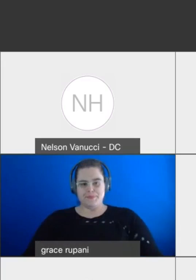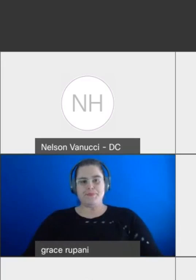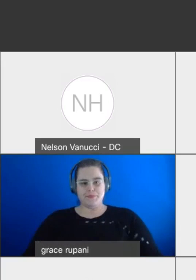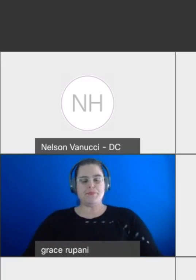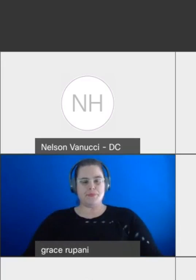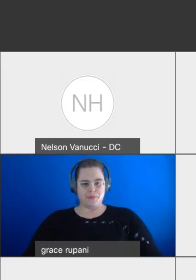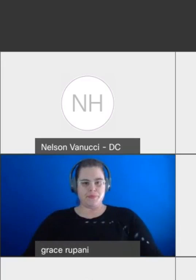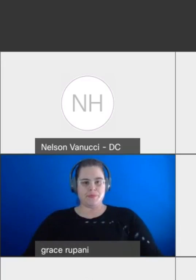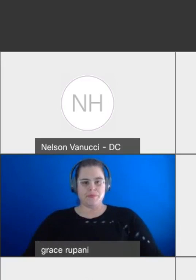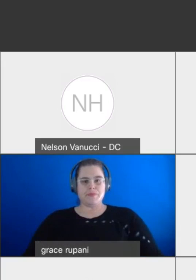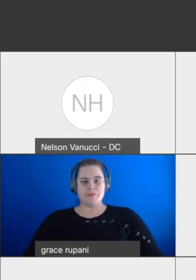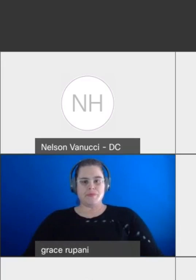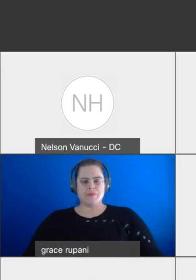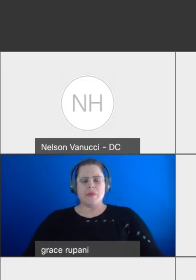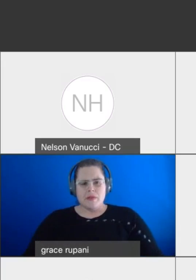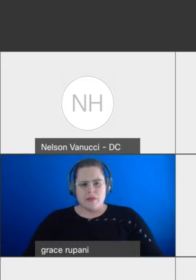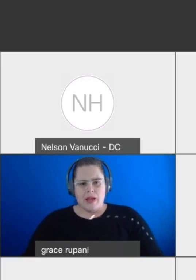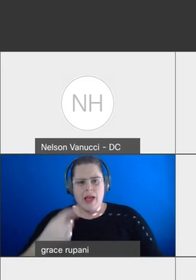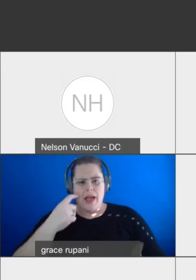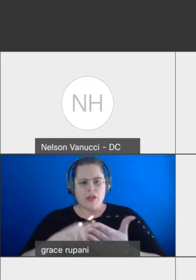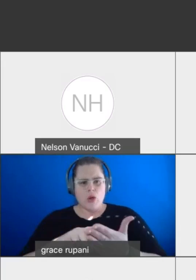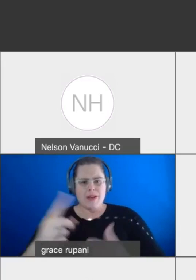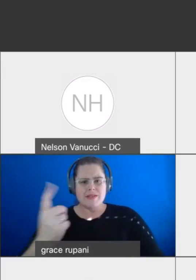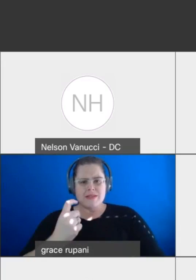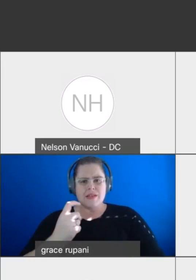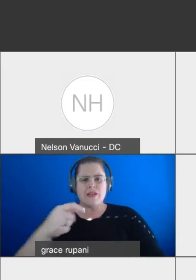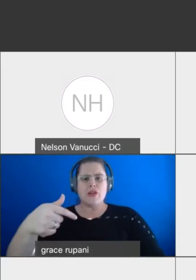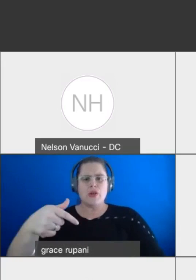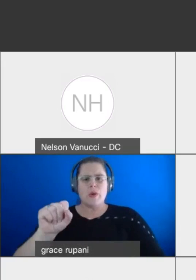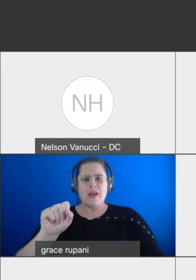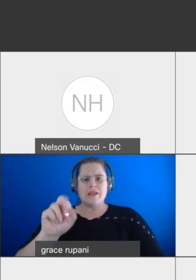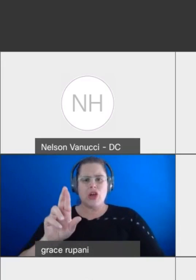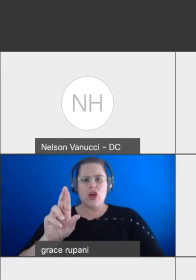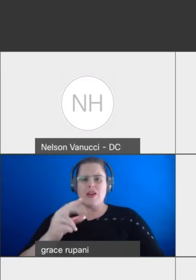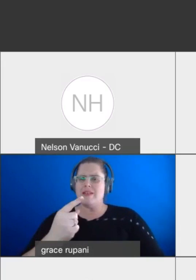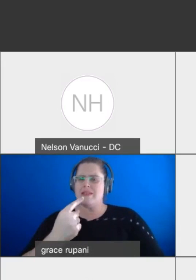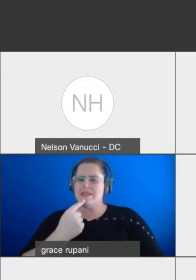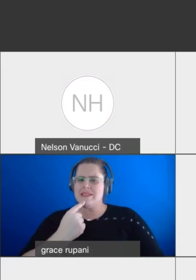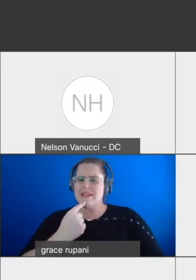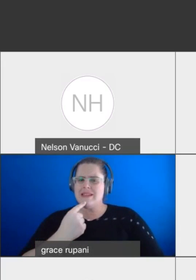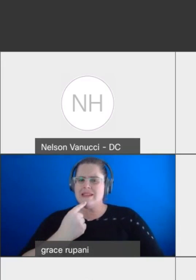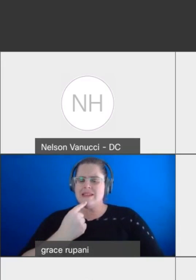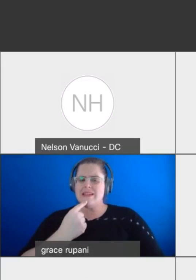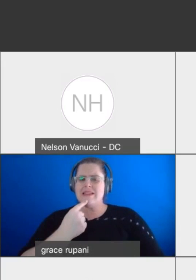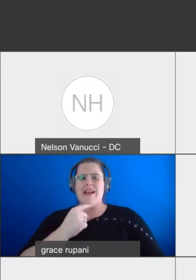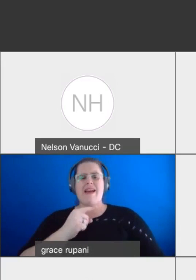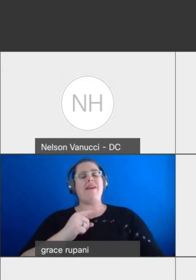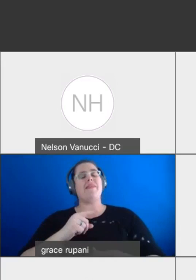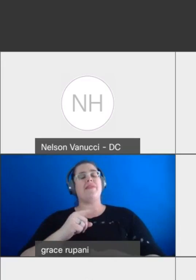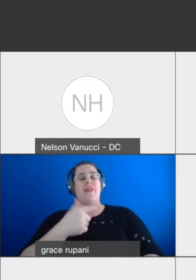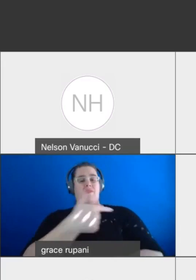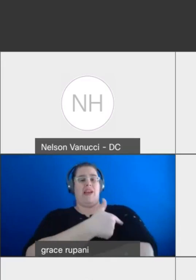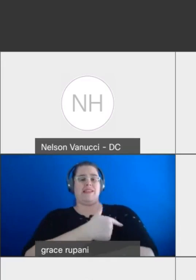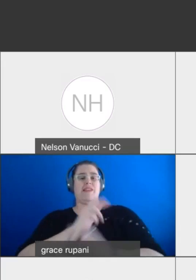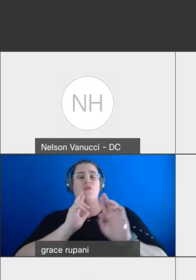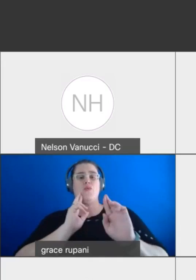So there's someone saying that their QSR told them to ignore the vaccine reporting survey for now when I told her I wasn't